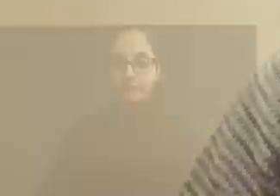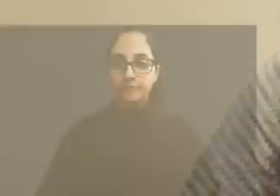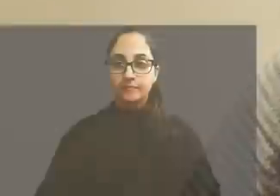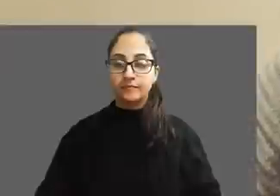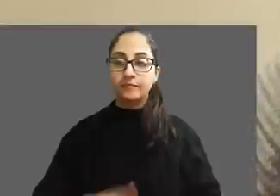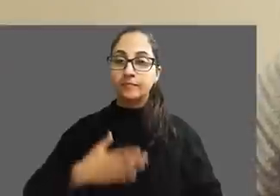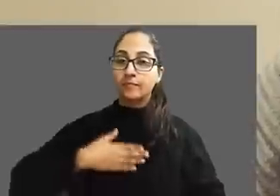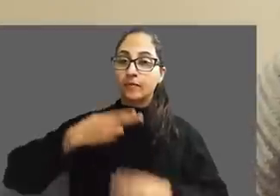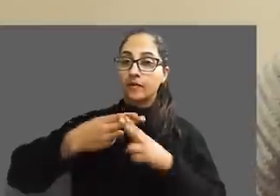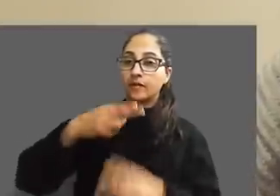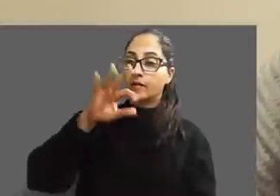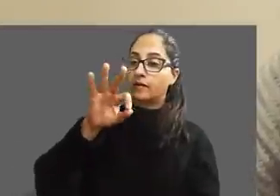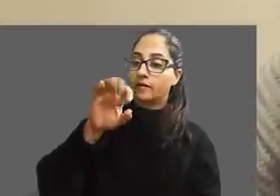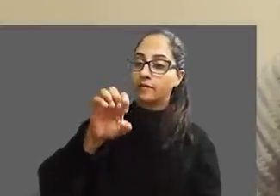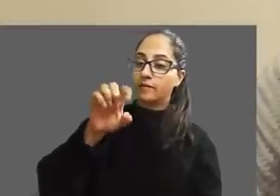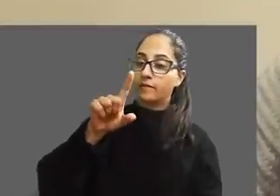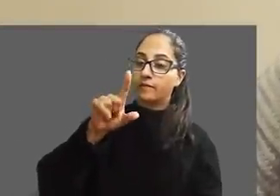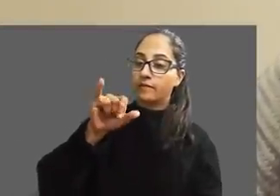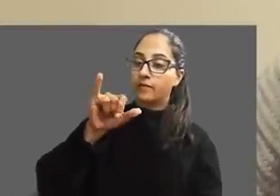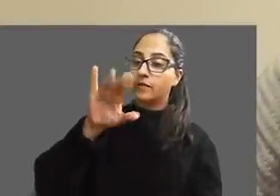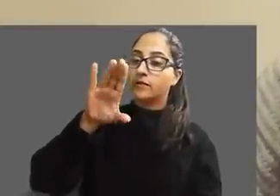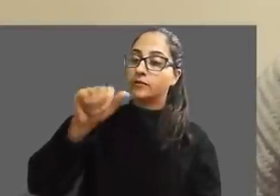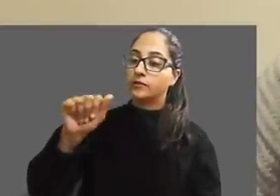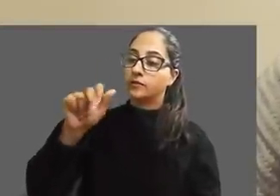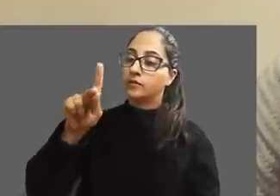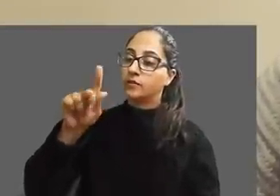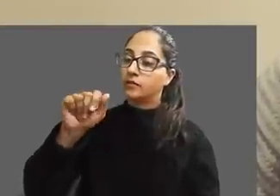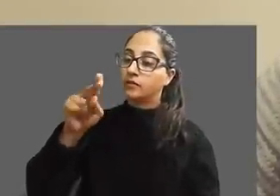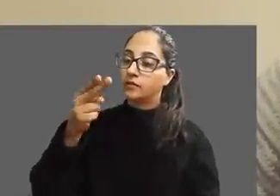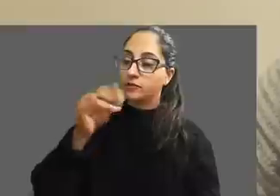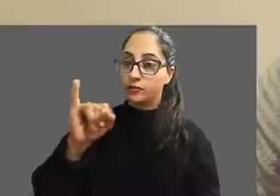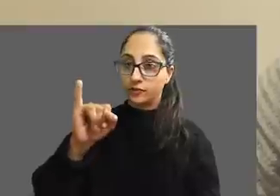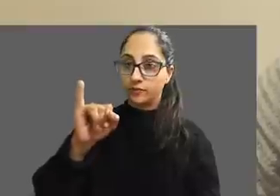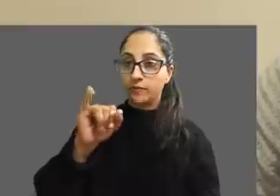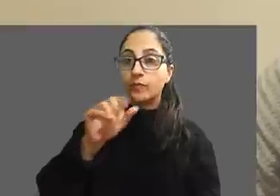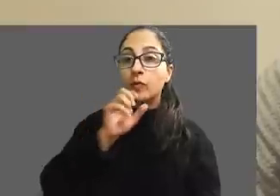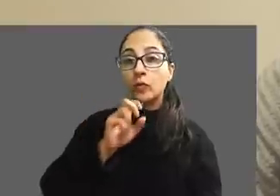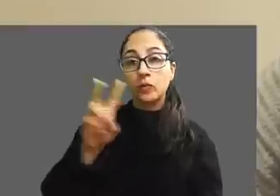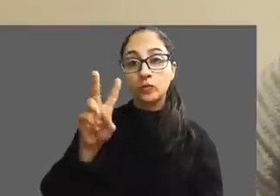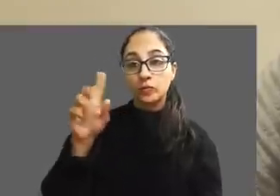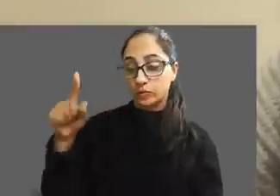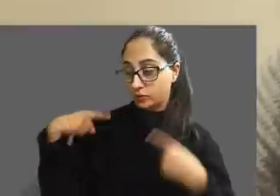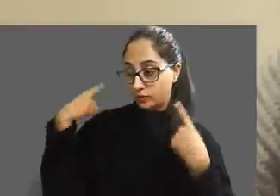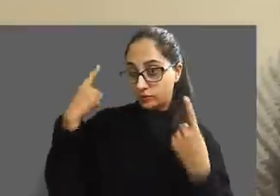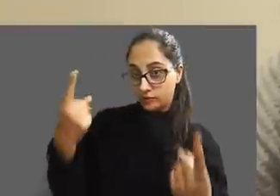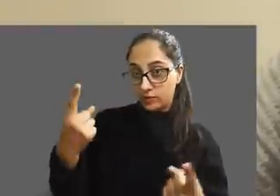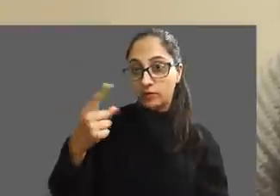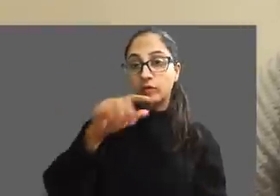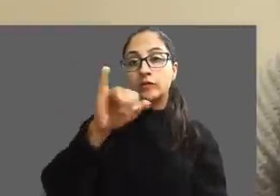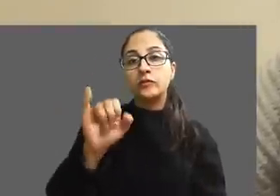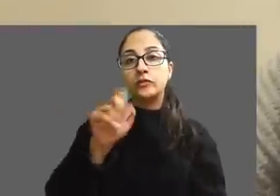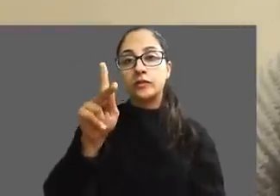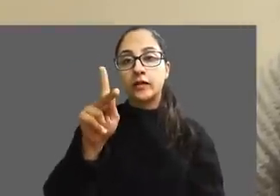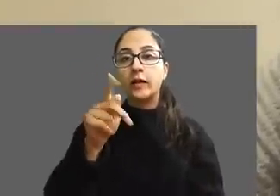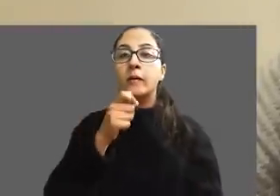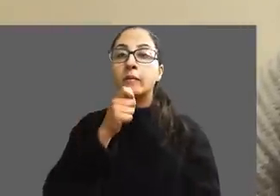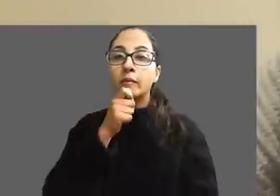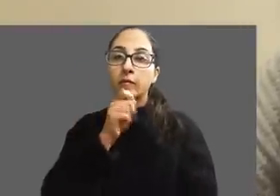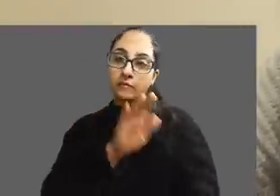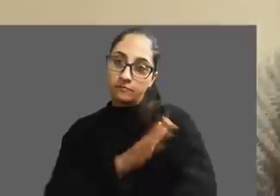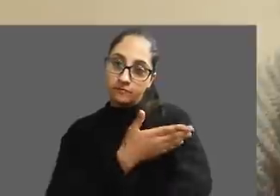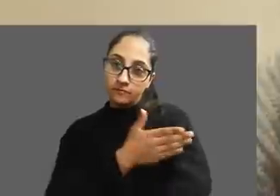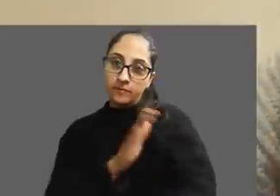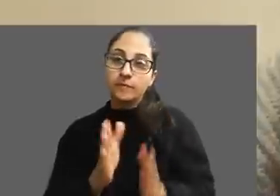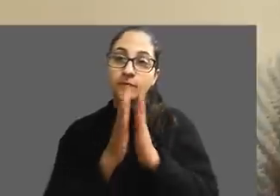My name is Felicia Kanji, and I have been reciting Ginans in Jamaat Khana since the age of 2. Coming from a family of Ginan